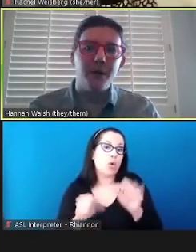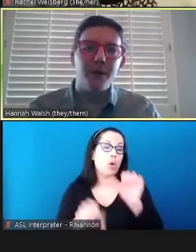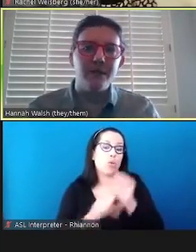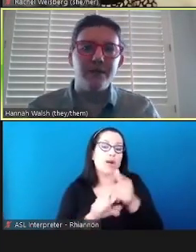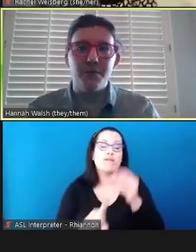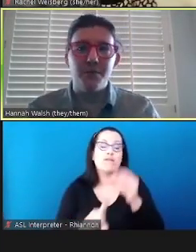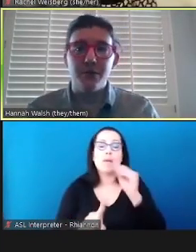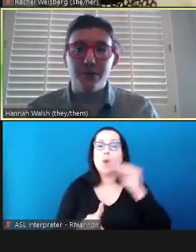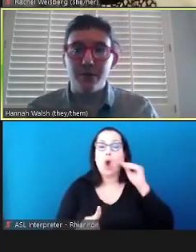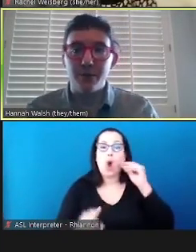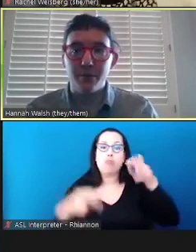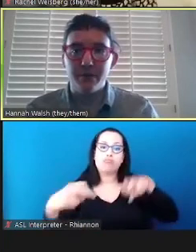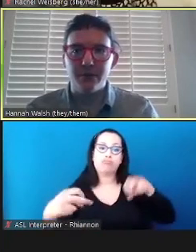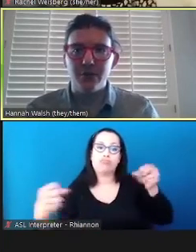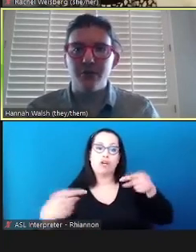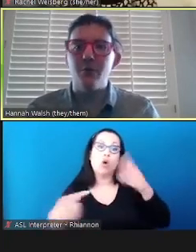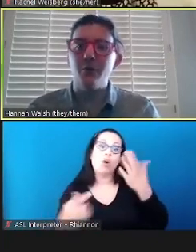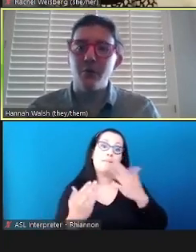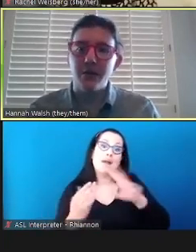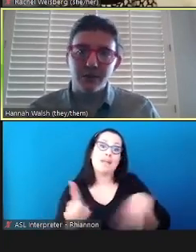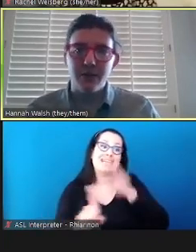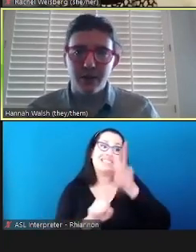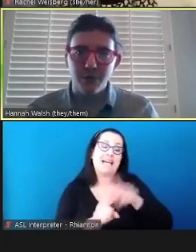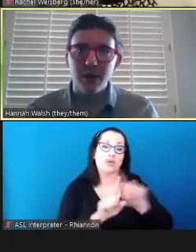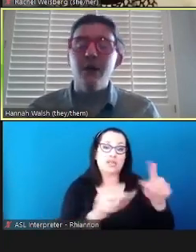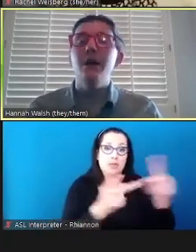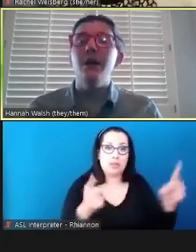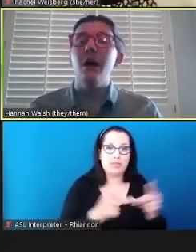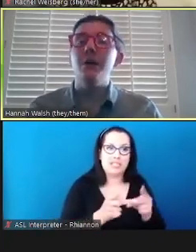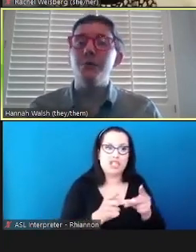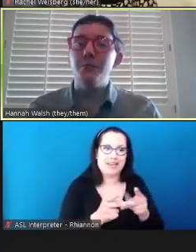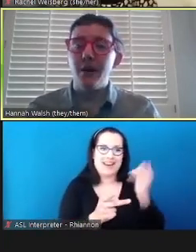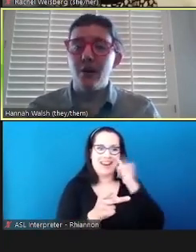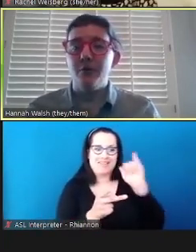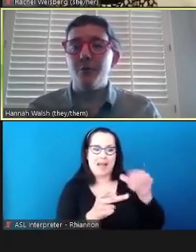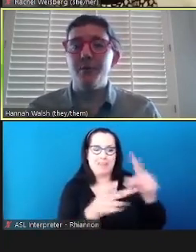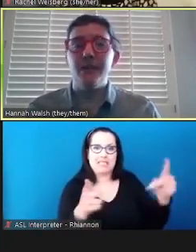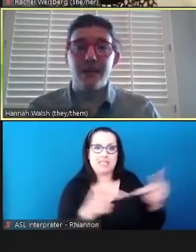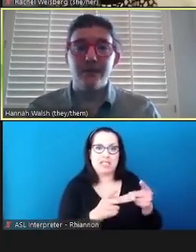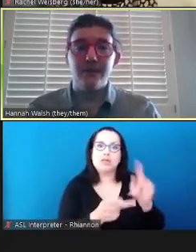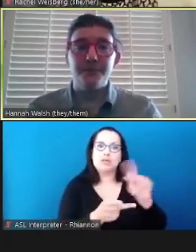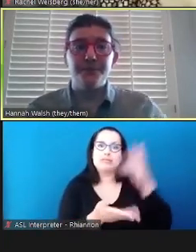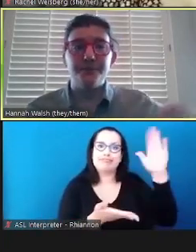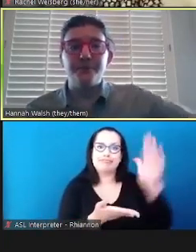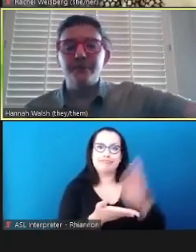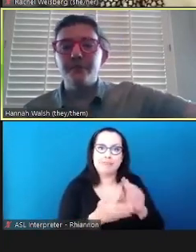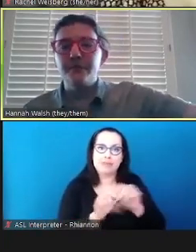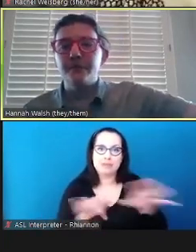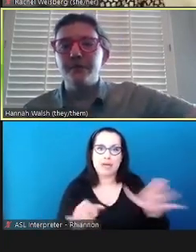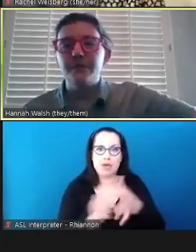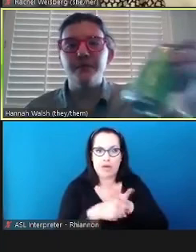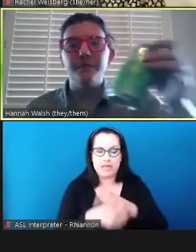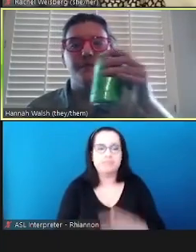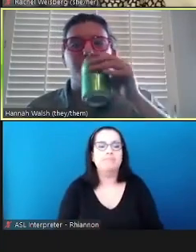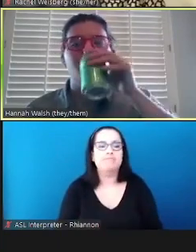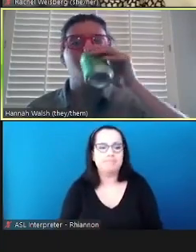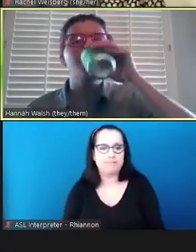or reassignment to a different position where the risk of him spreading COVID would be less.